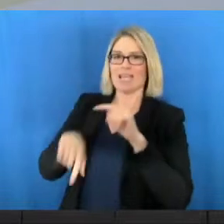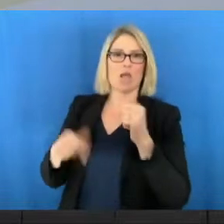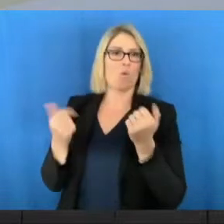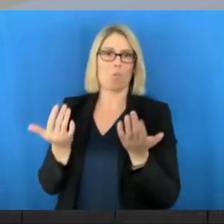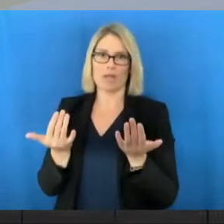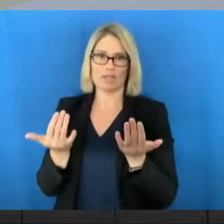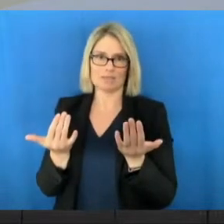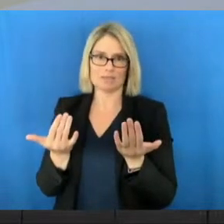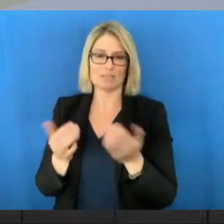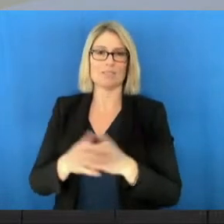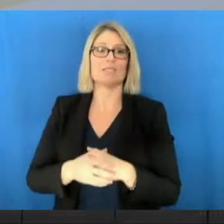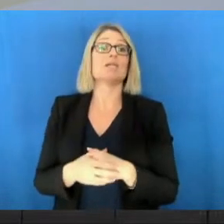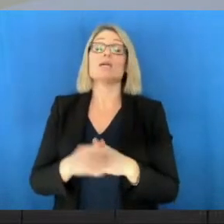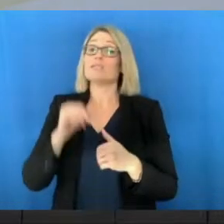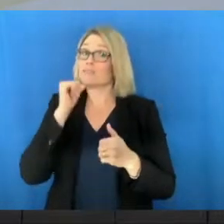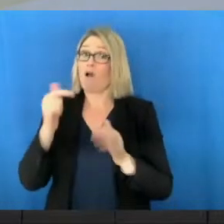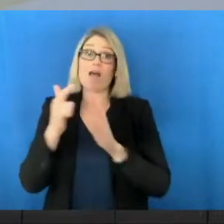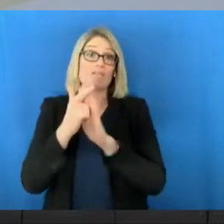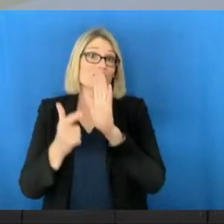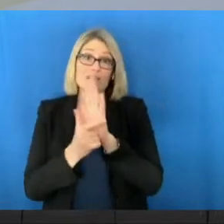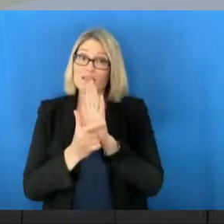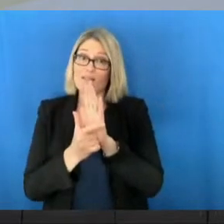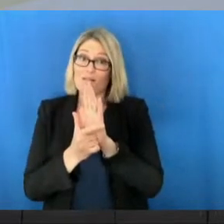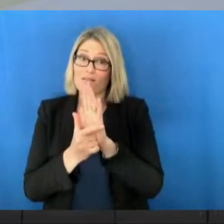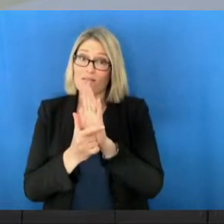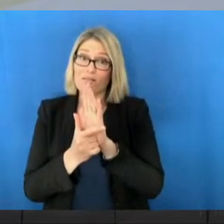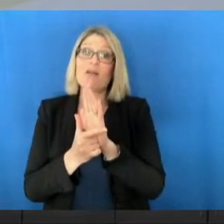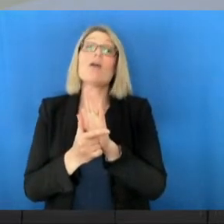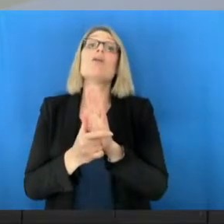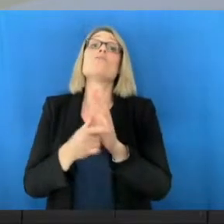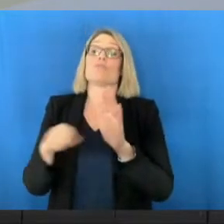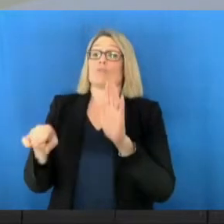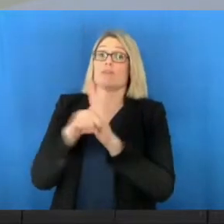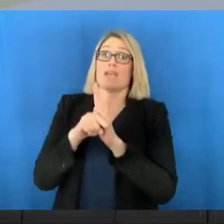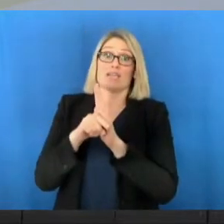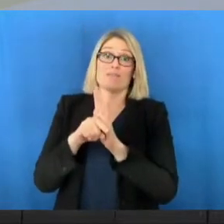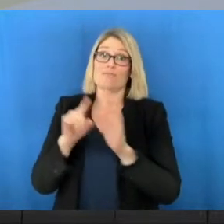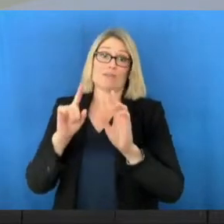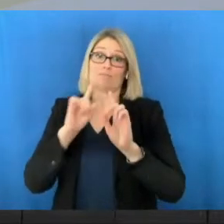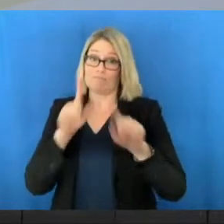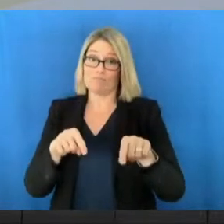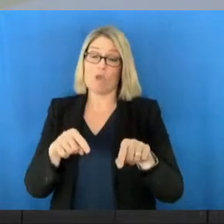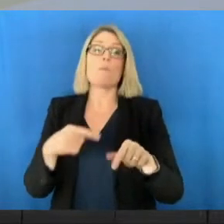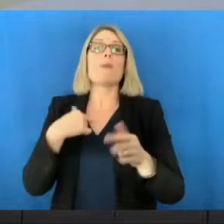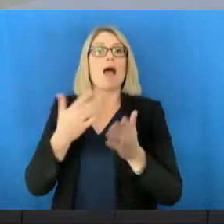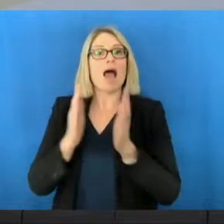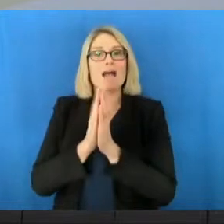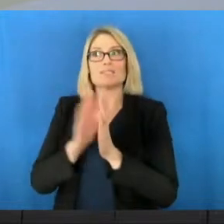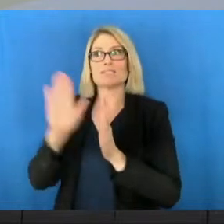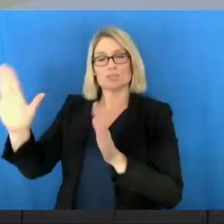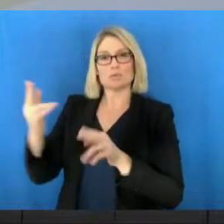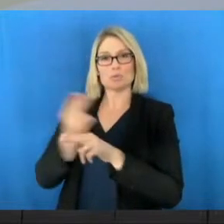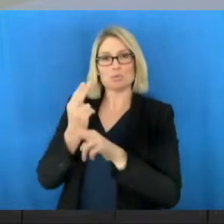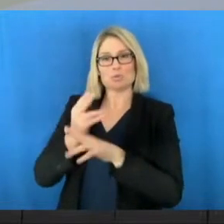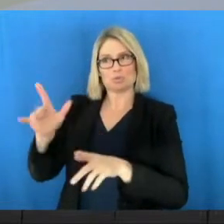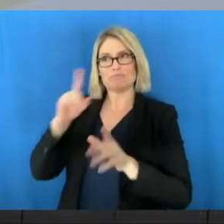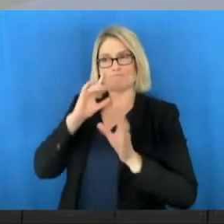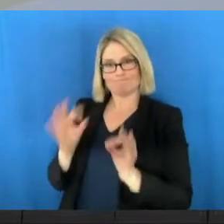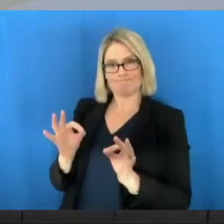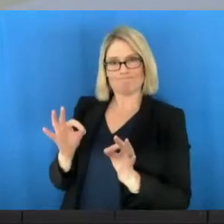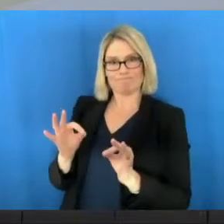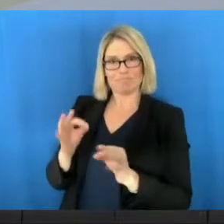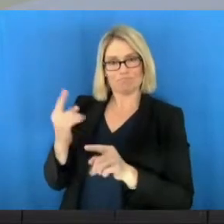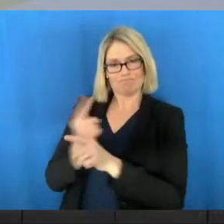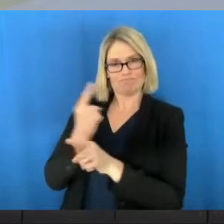not a legal requirement to wait for their first negative result, I ask that rotational workers continue to use their judgment, and when it is possible to